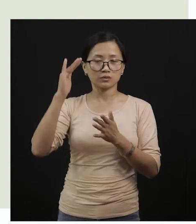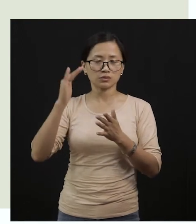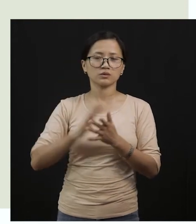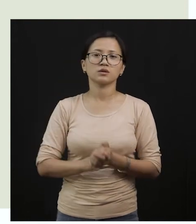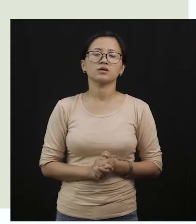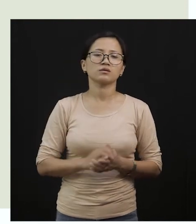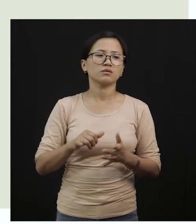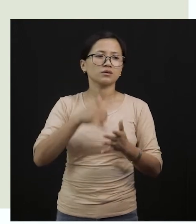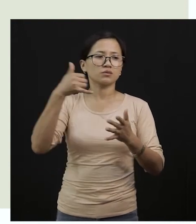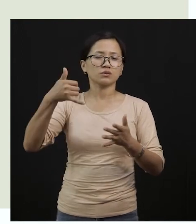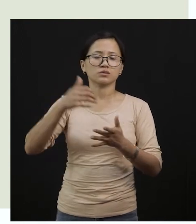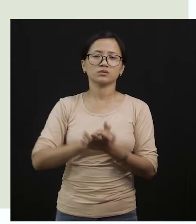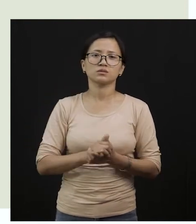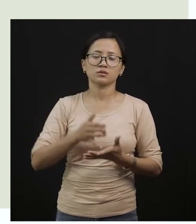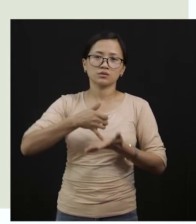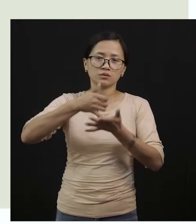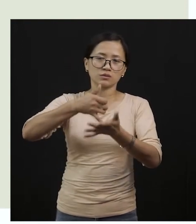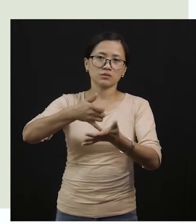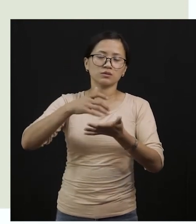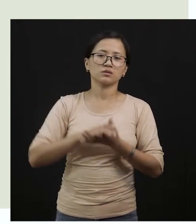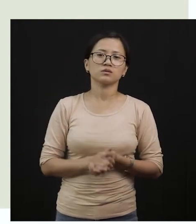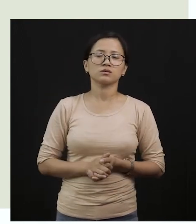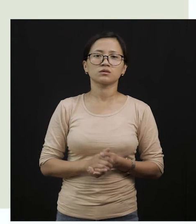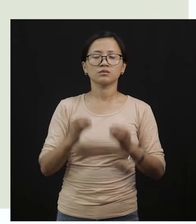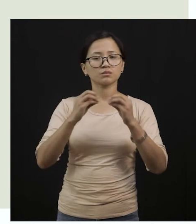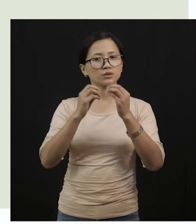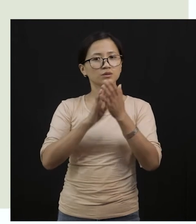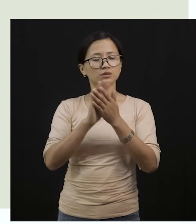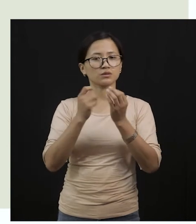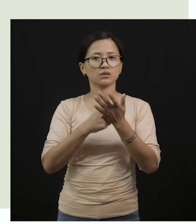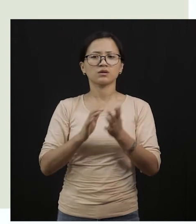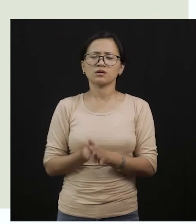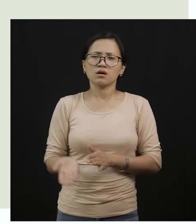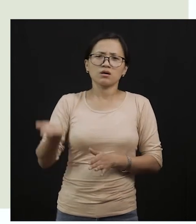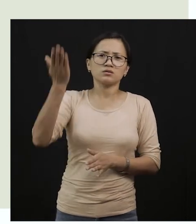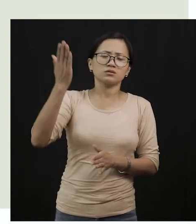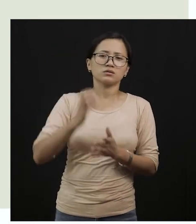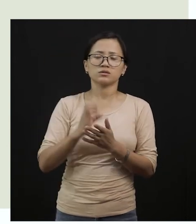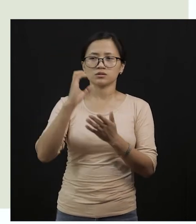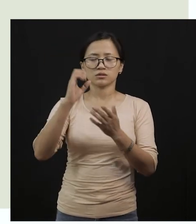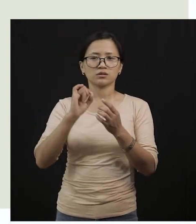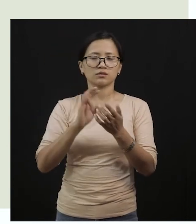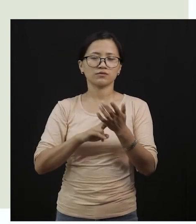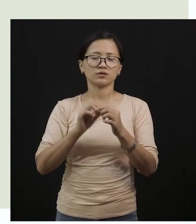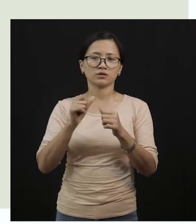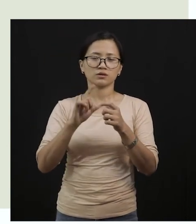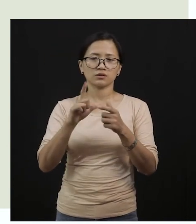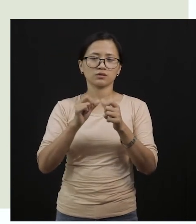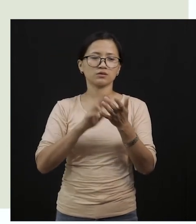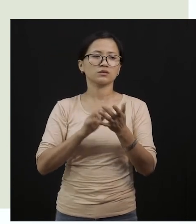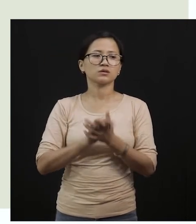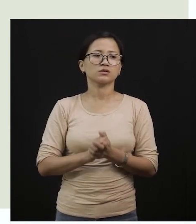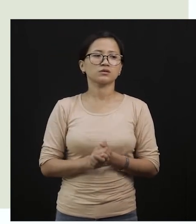and you win some awards, that will be different, but Bharat Ratna is the highest civilian award, and she